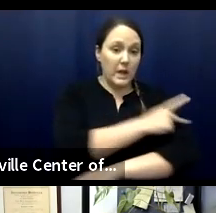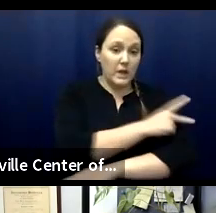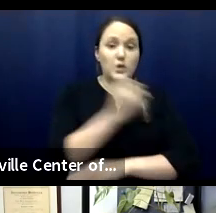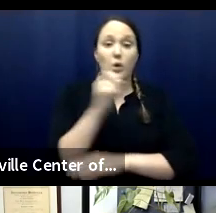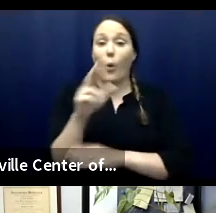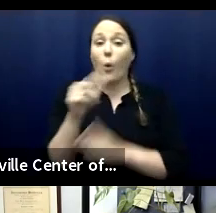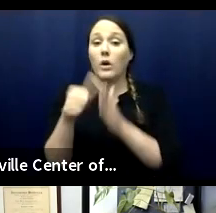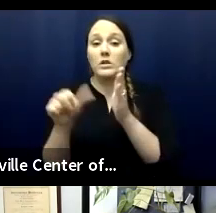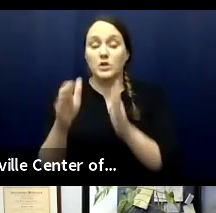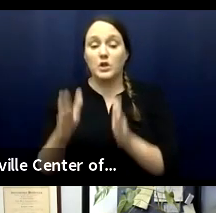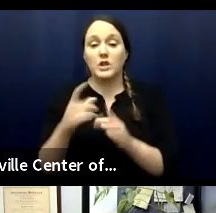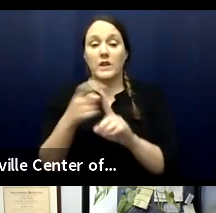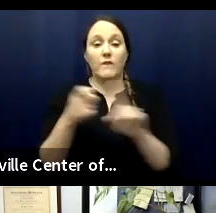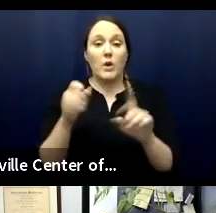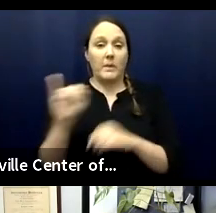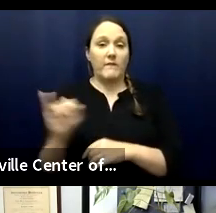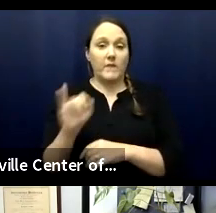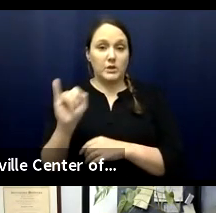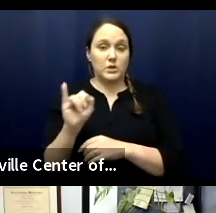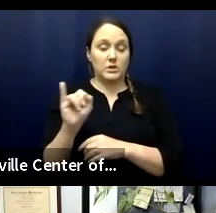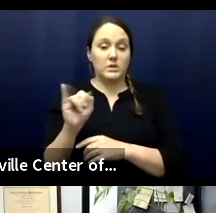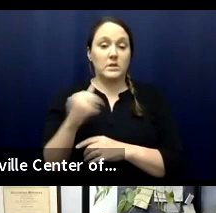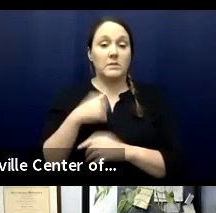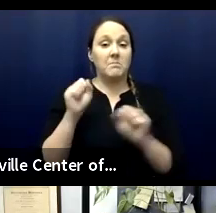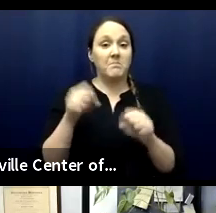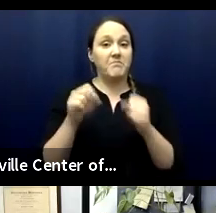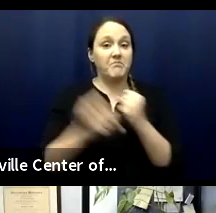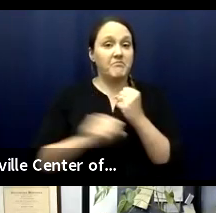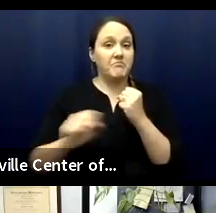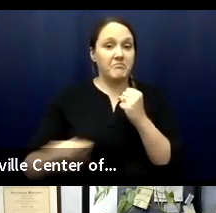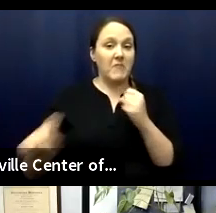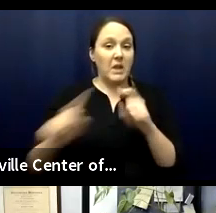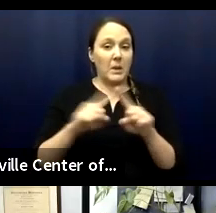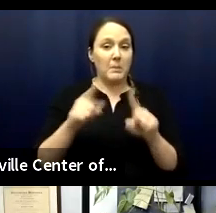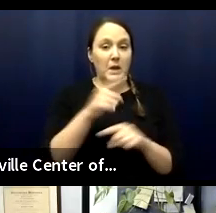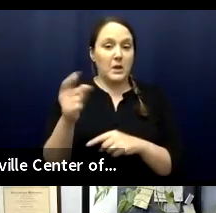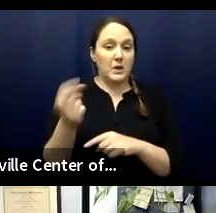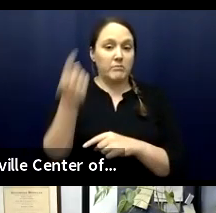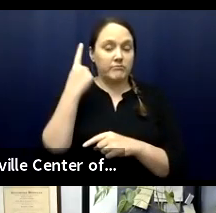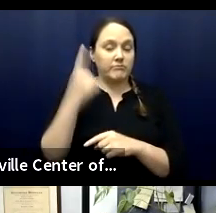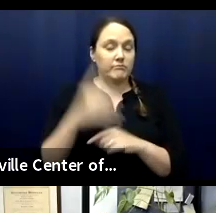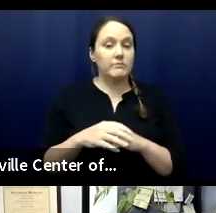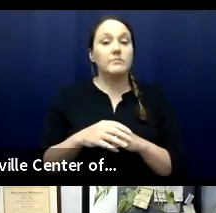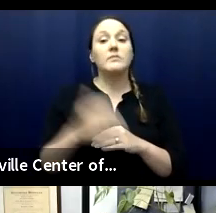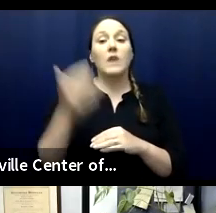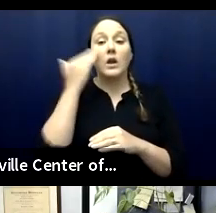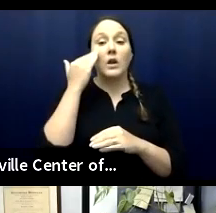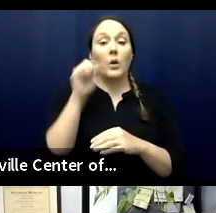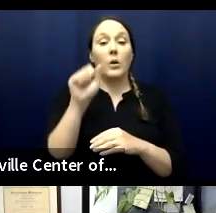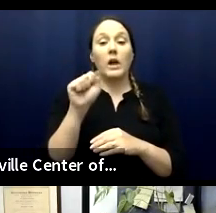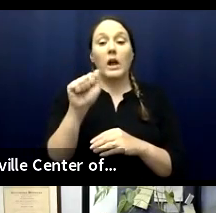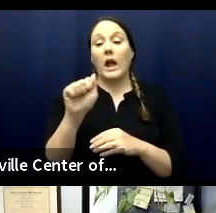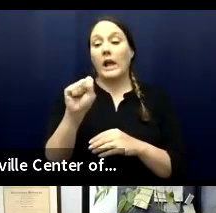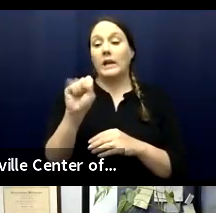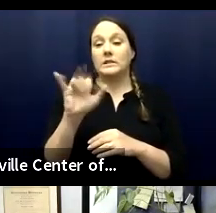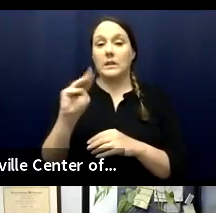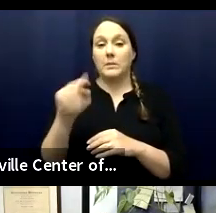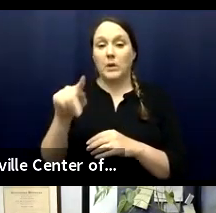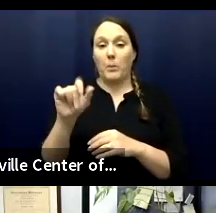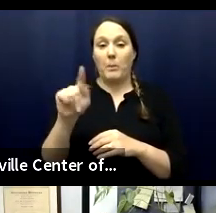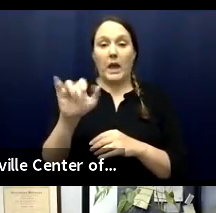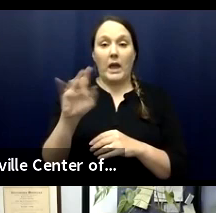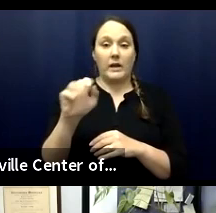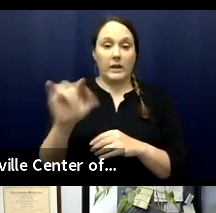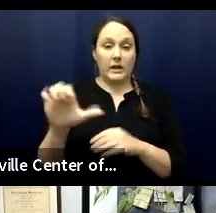surgeon from infectious contamination. I could keep going, but I think you get the idea. With the knowledge that asymptomatic spread is virtually